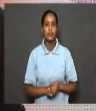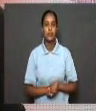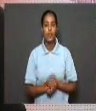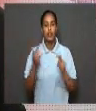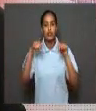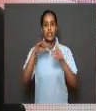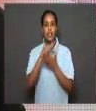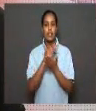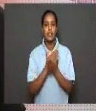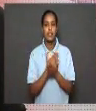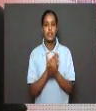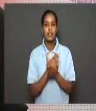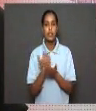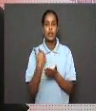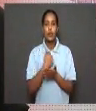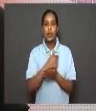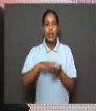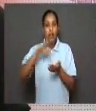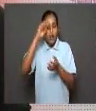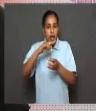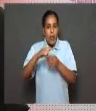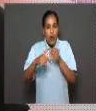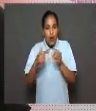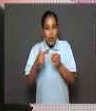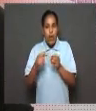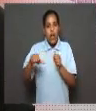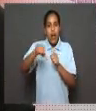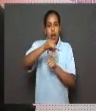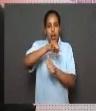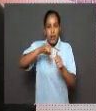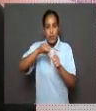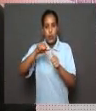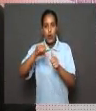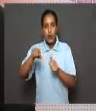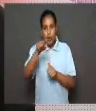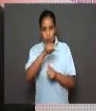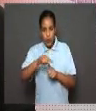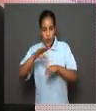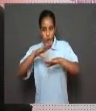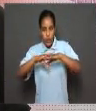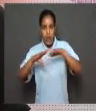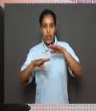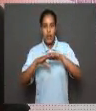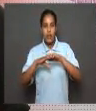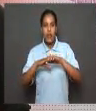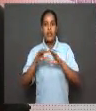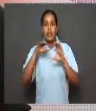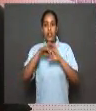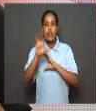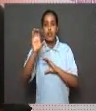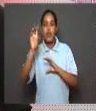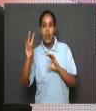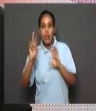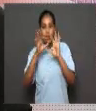In today's lesson, we learned about atomic orbital overlap in covalent